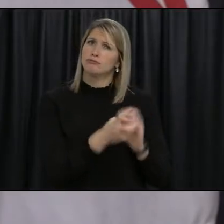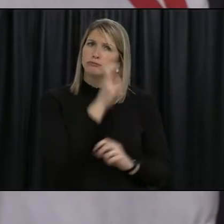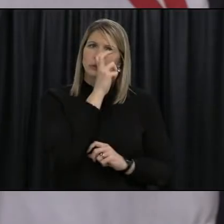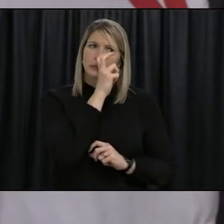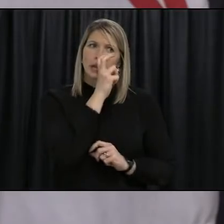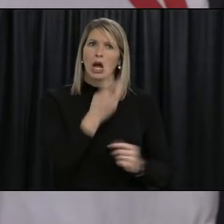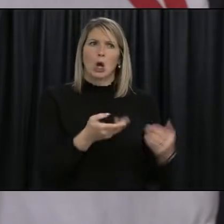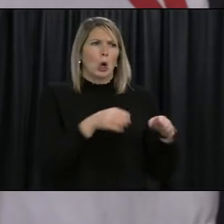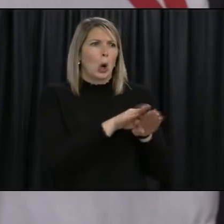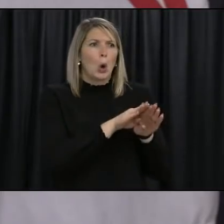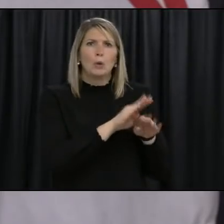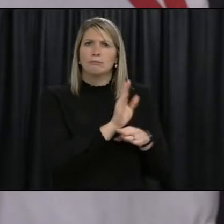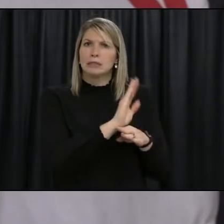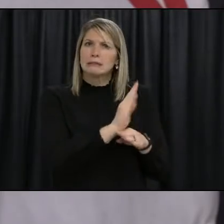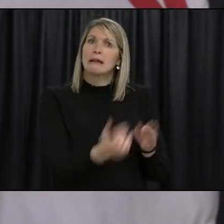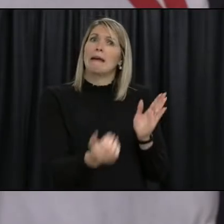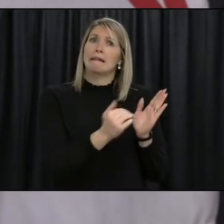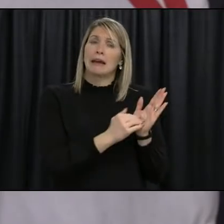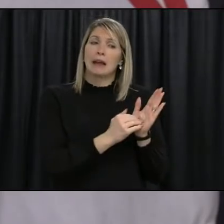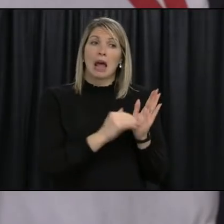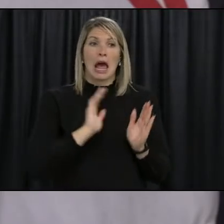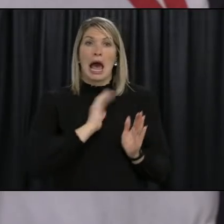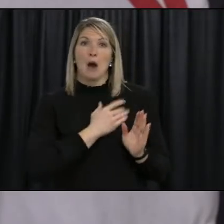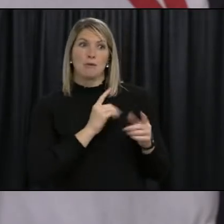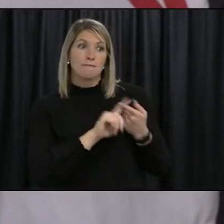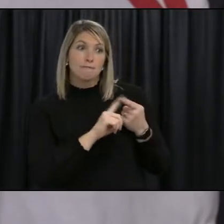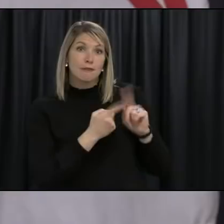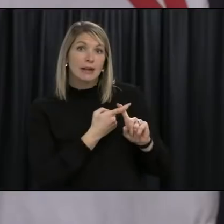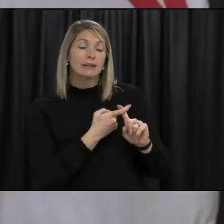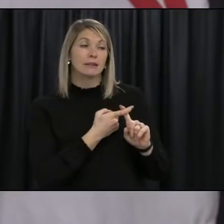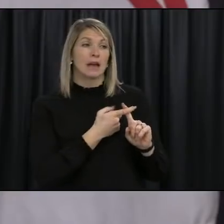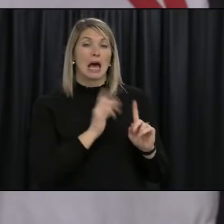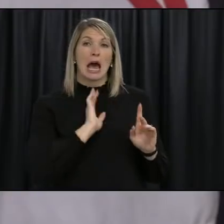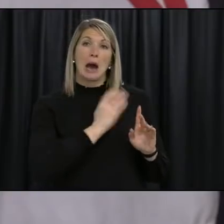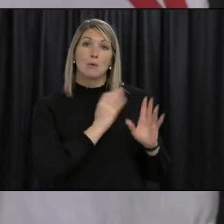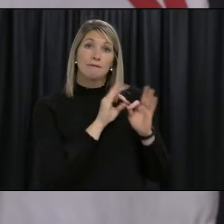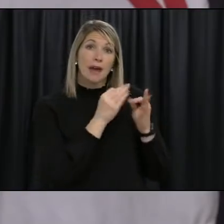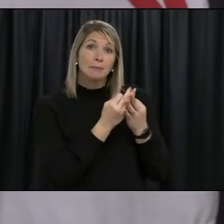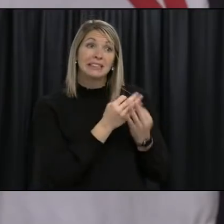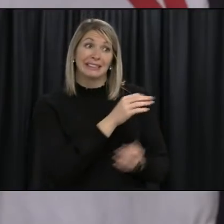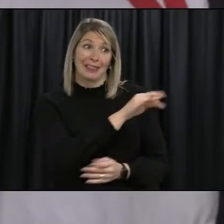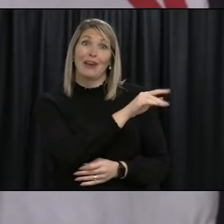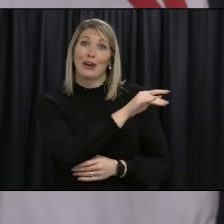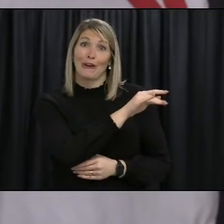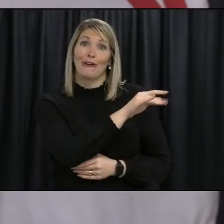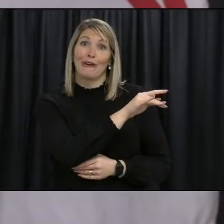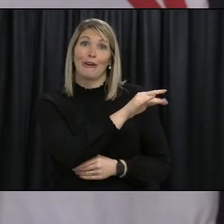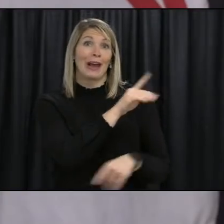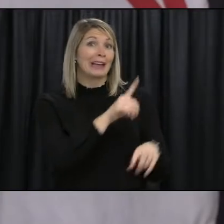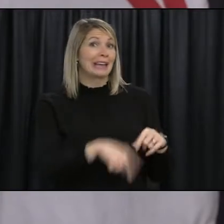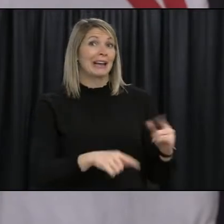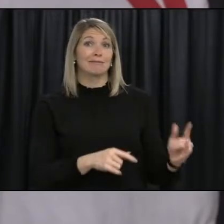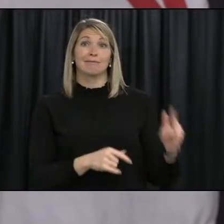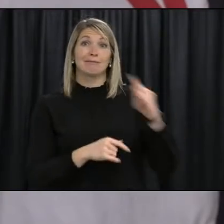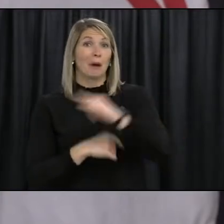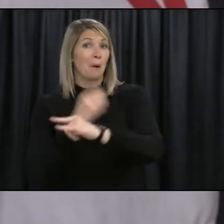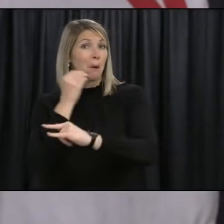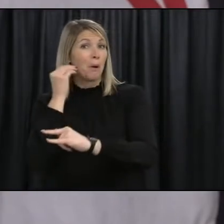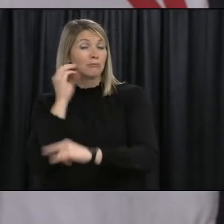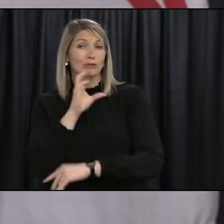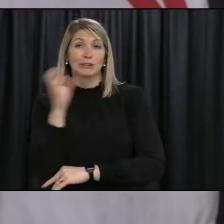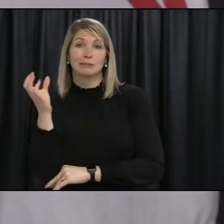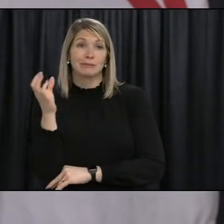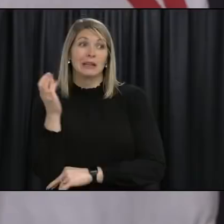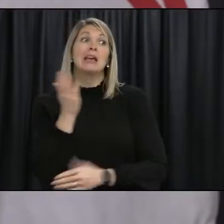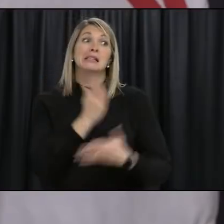see. Our friends and family members are in those communities. They can't come home for Christmas the way